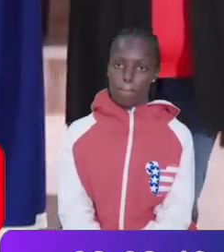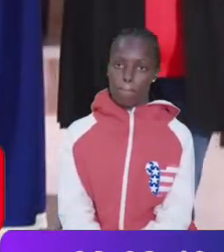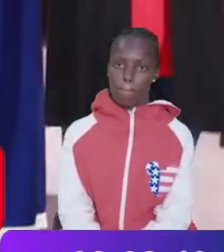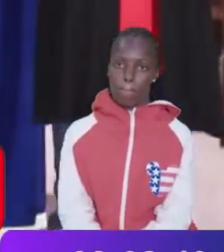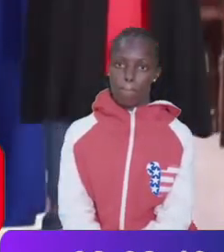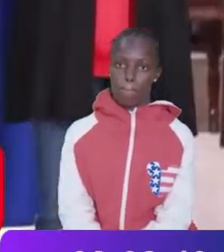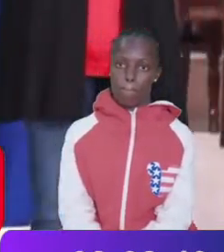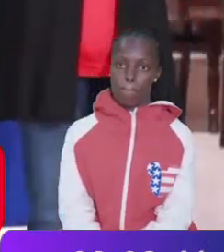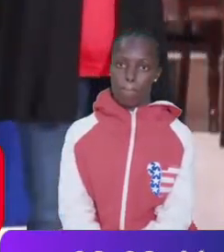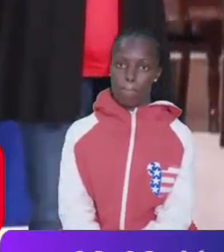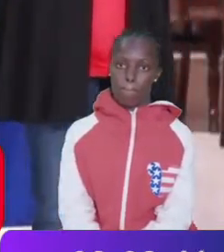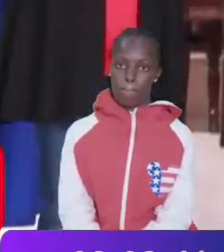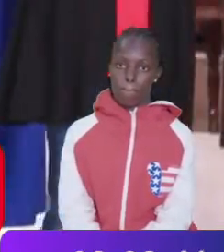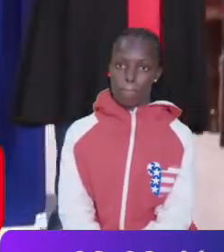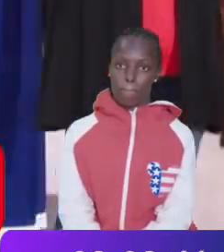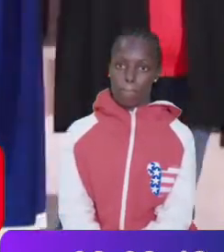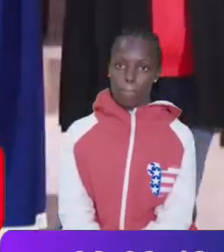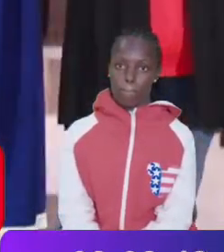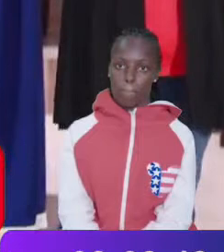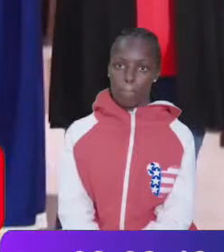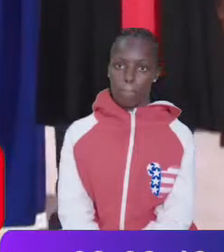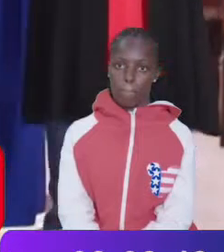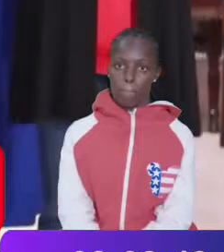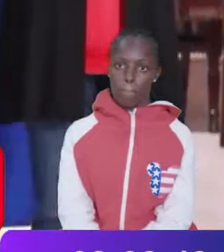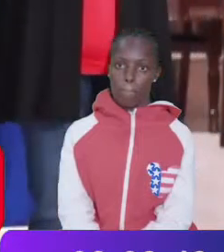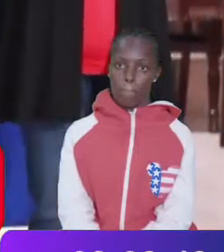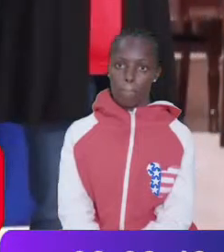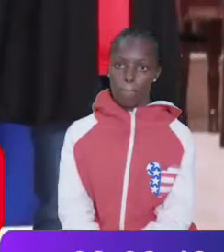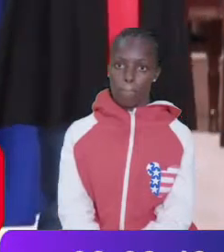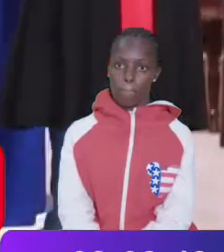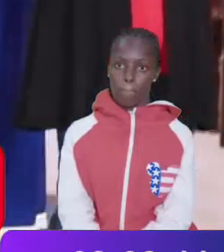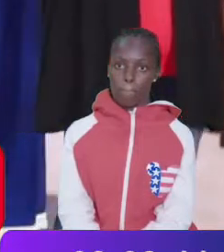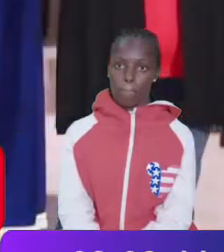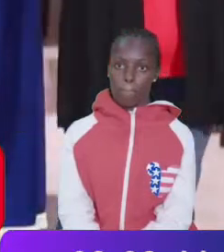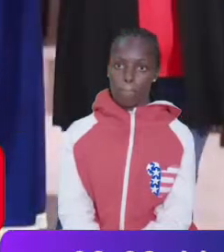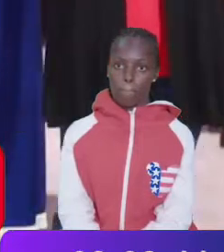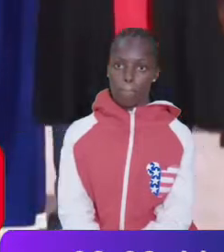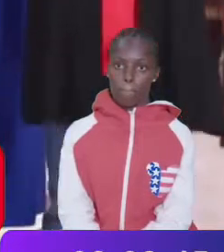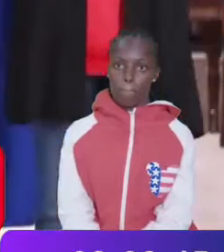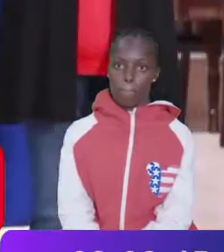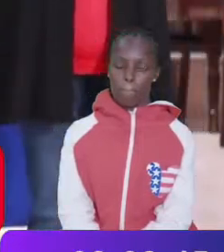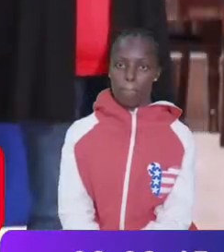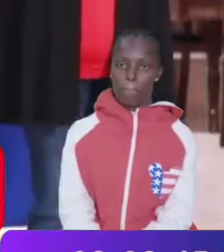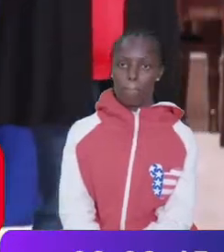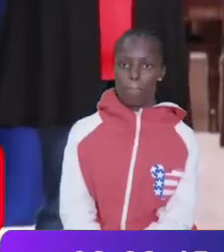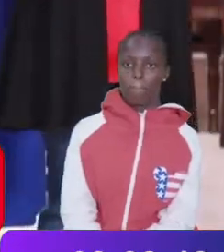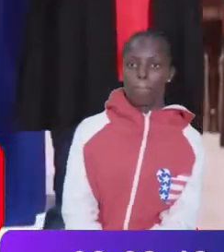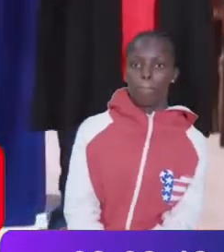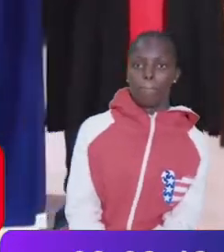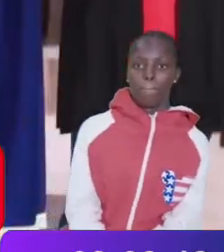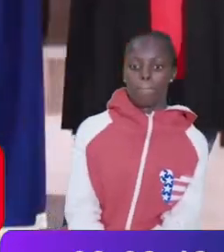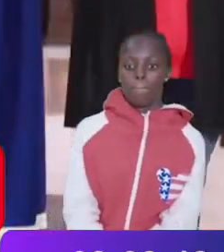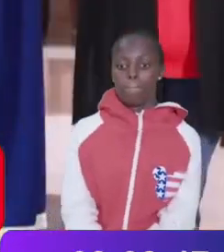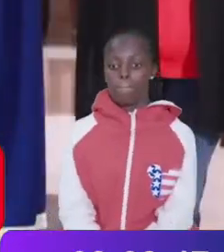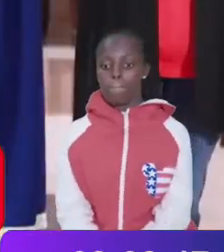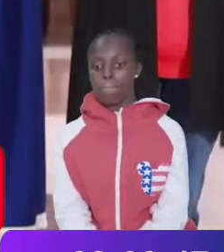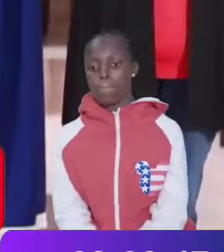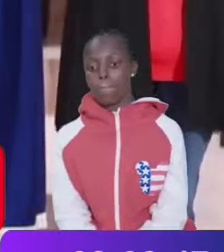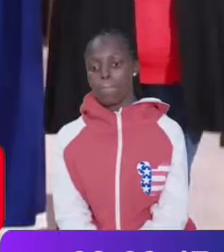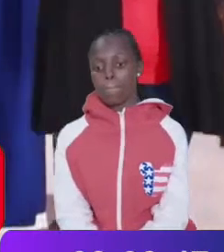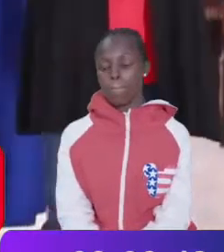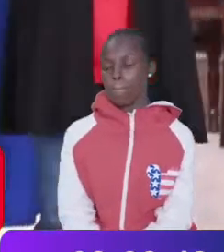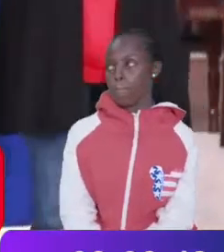thee. Our heart, our soul, our mind. We surrender unto thee. Teach us how to love. How to walk with